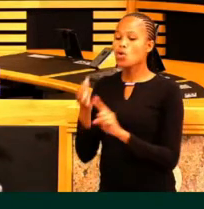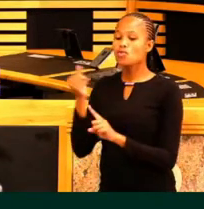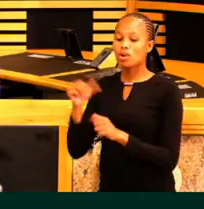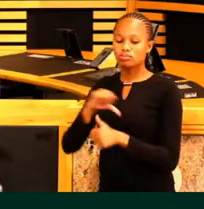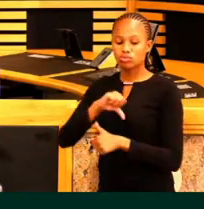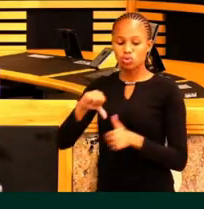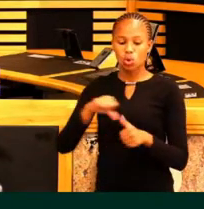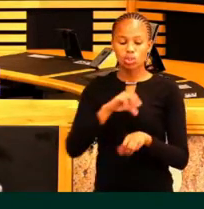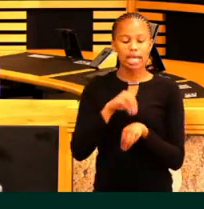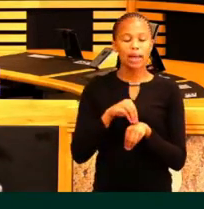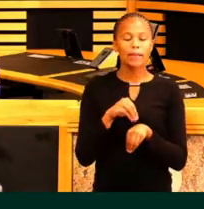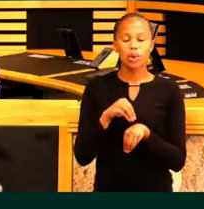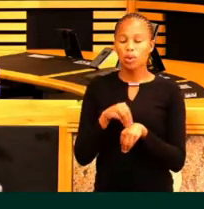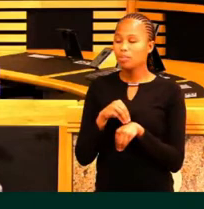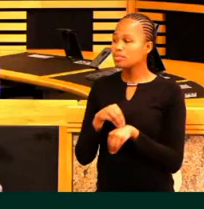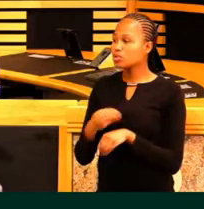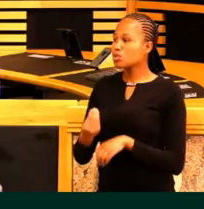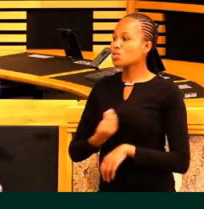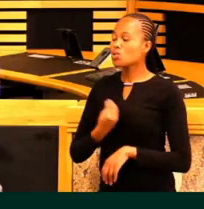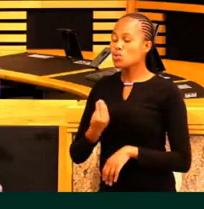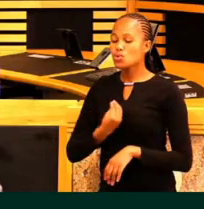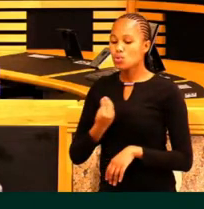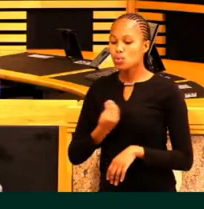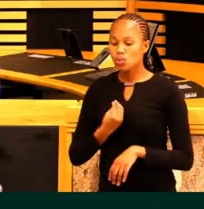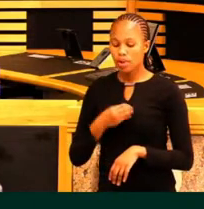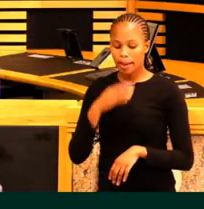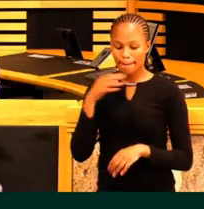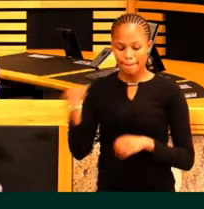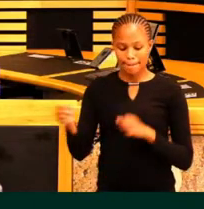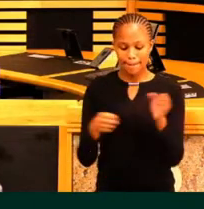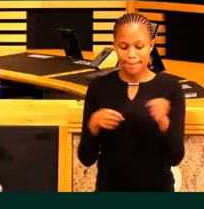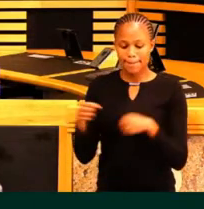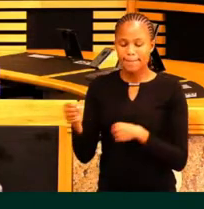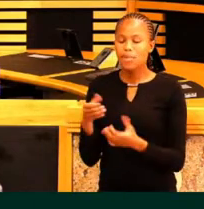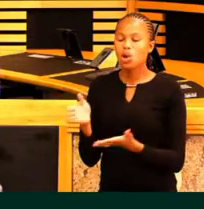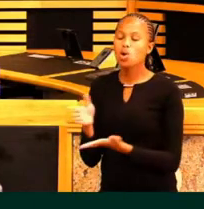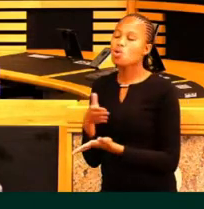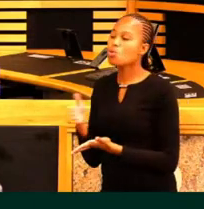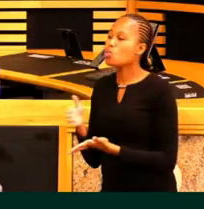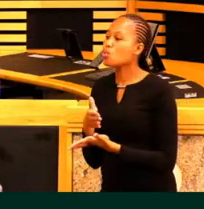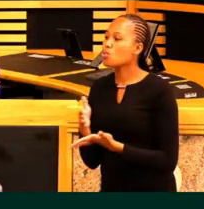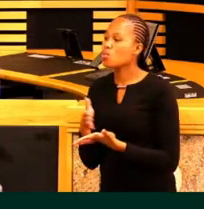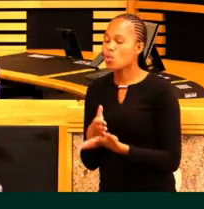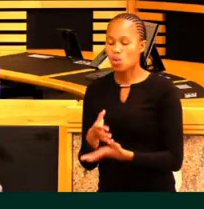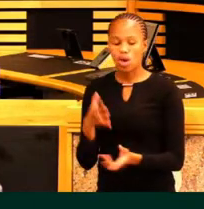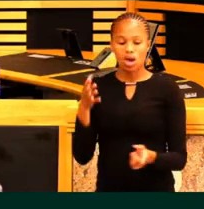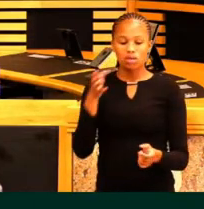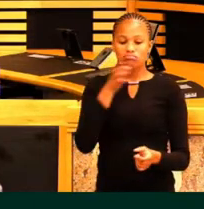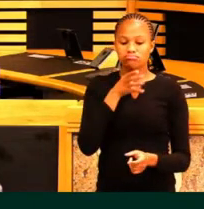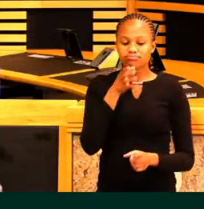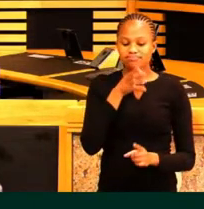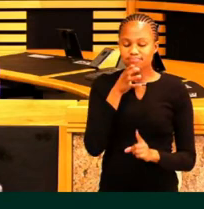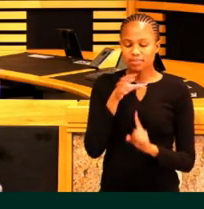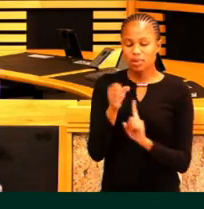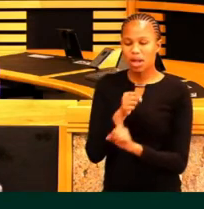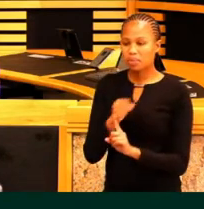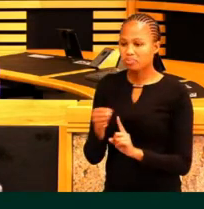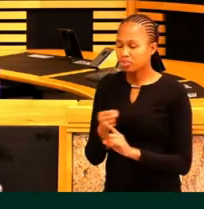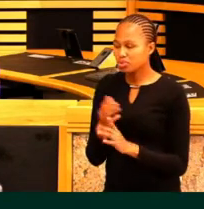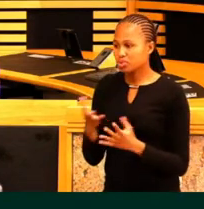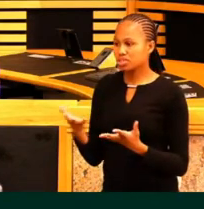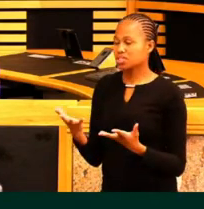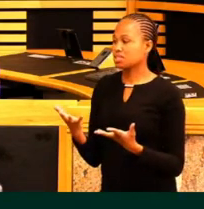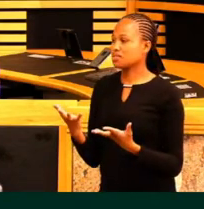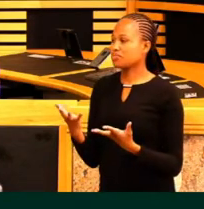problems the youth are facing is unemployment um substance abuse and